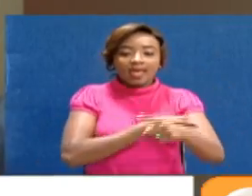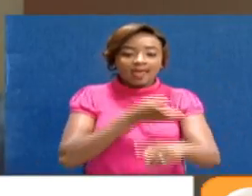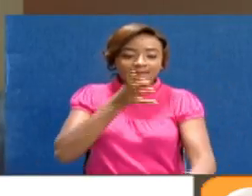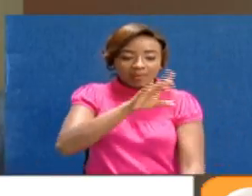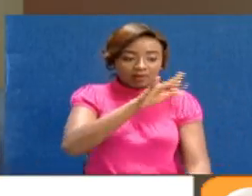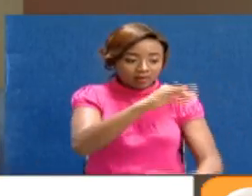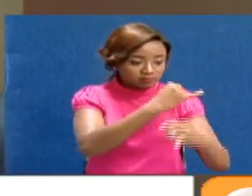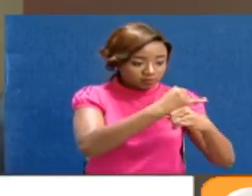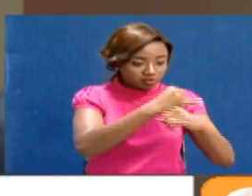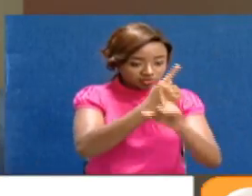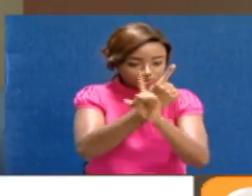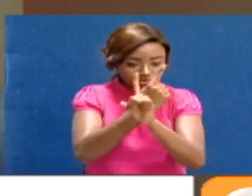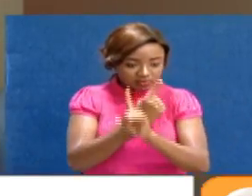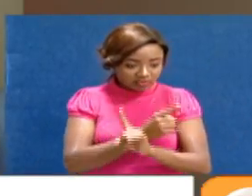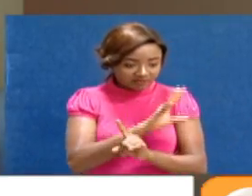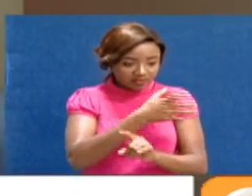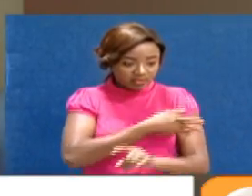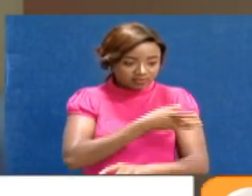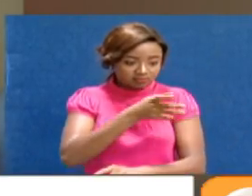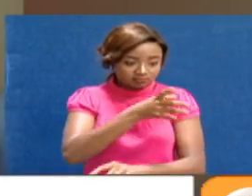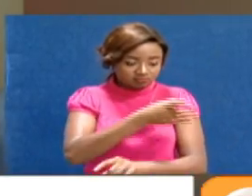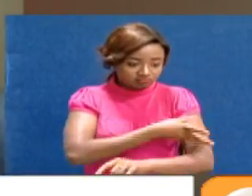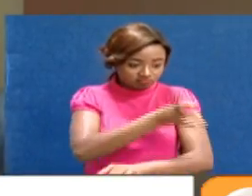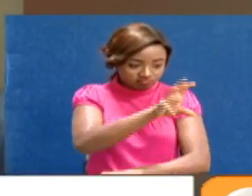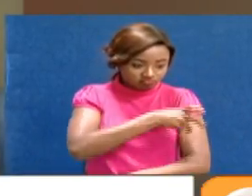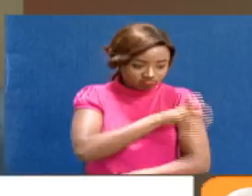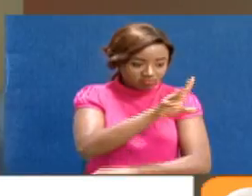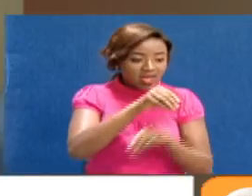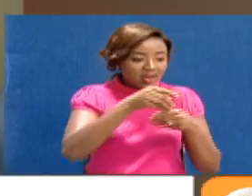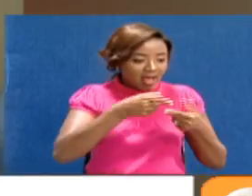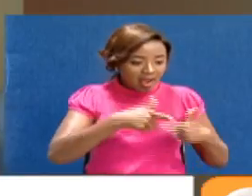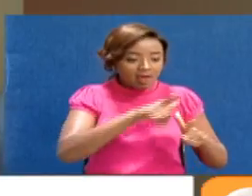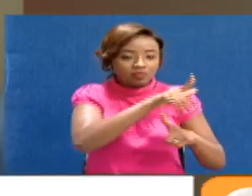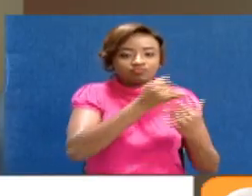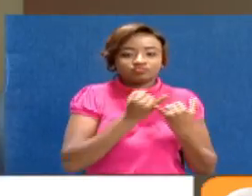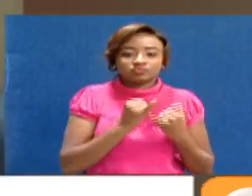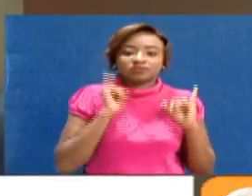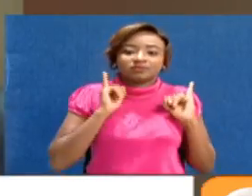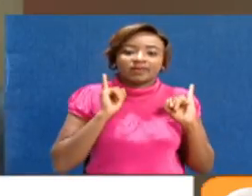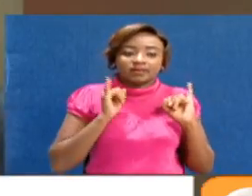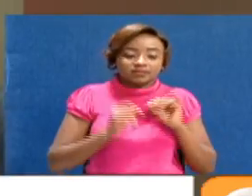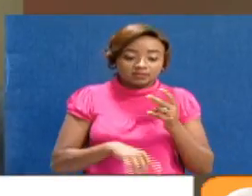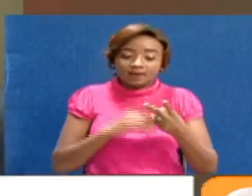corruption with independence. Number two,